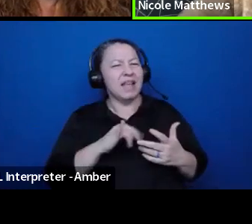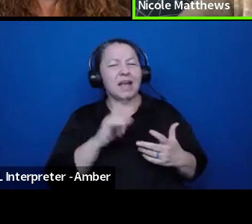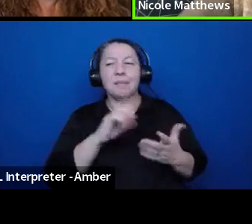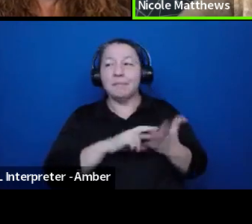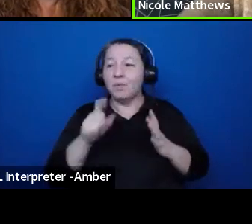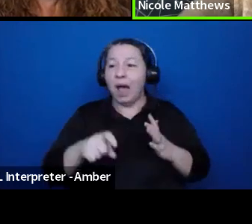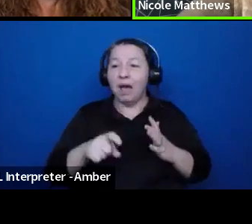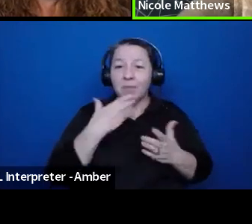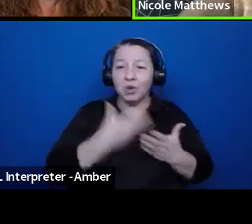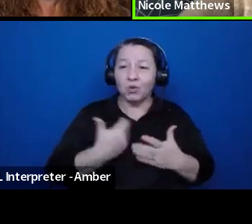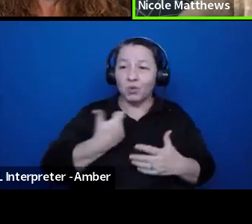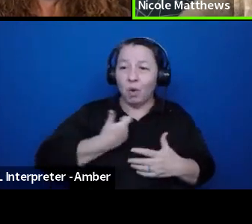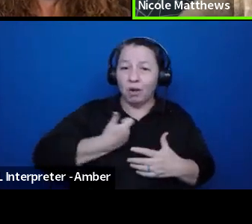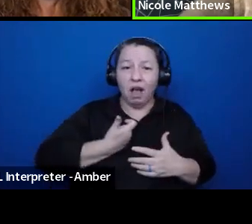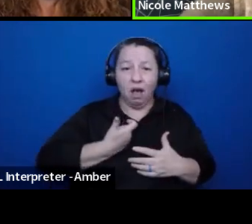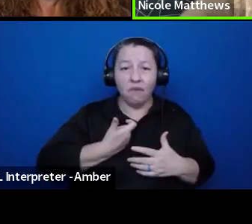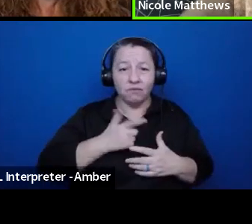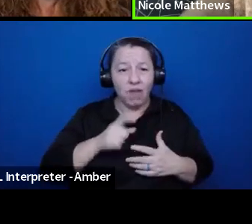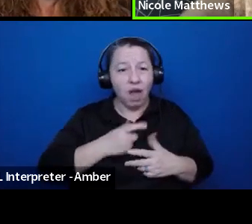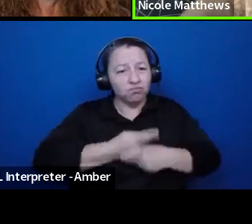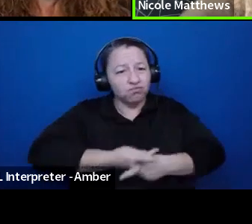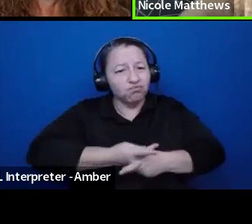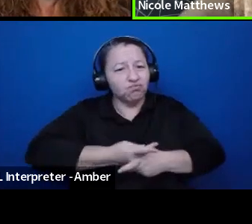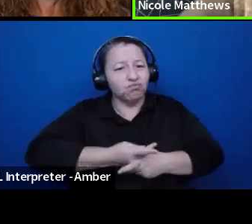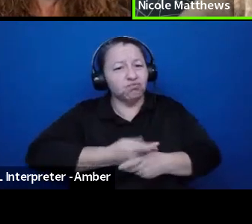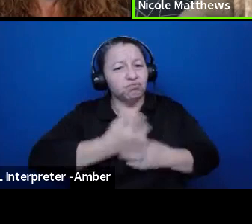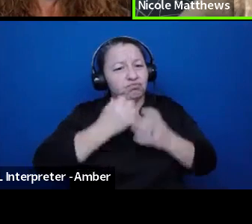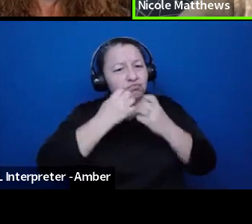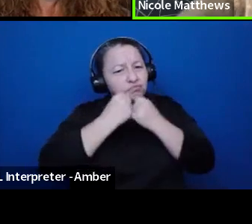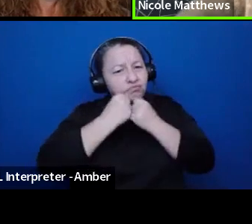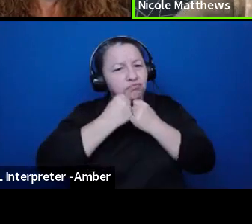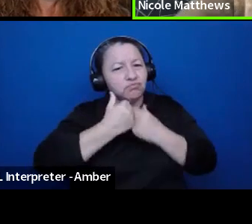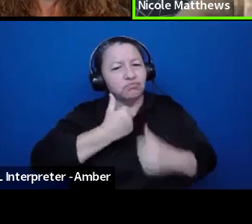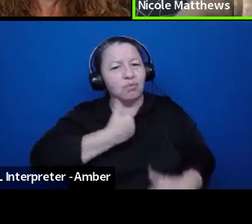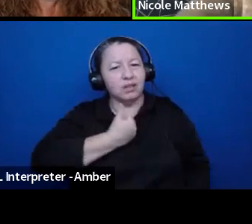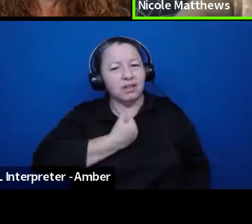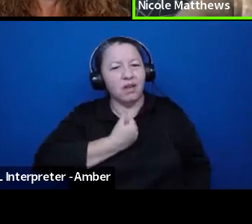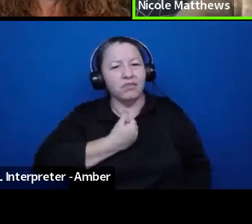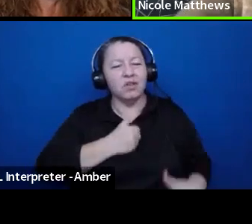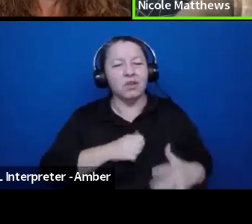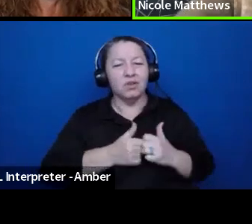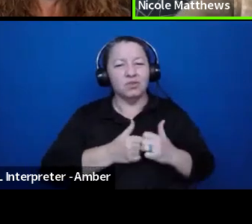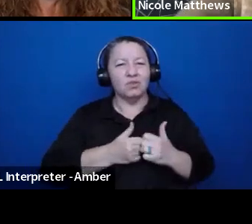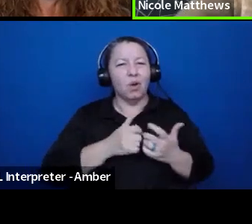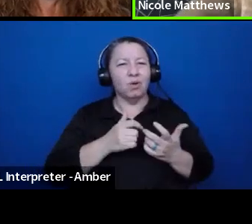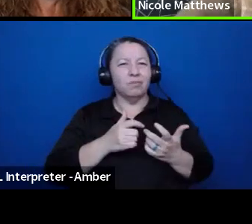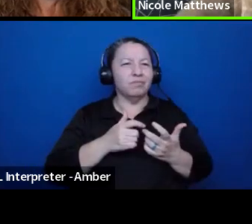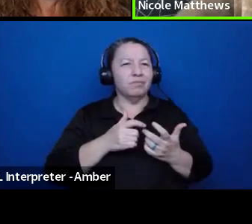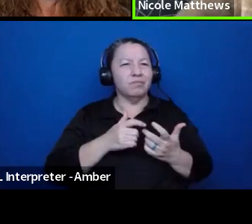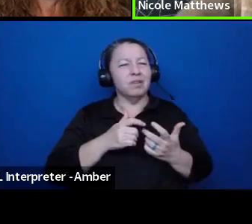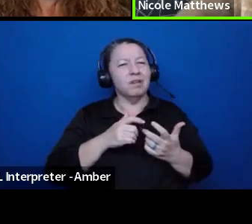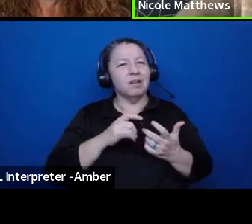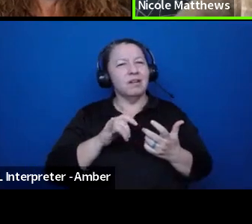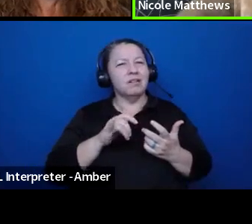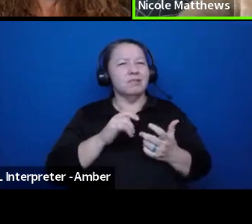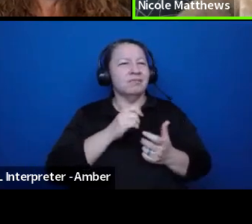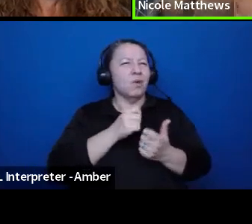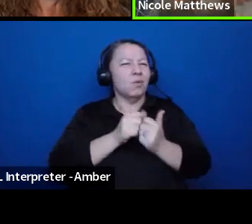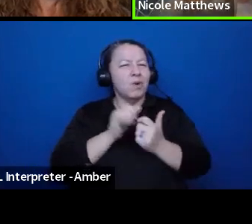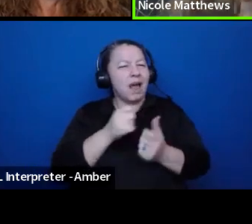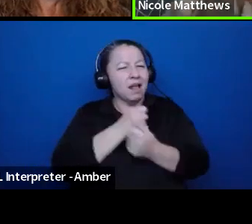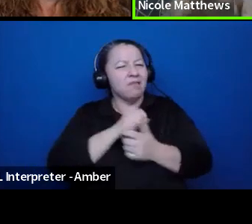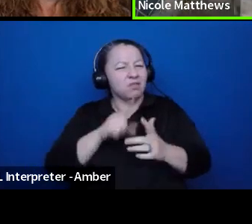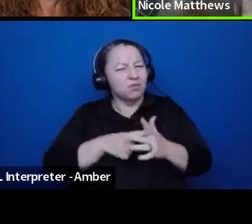right? And start with that love and those traditional values,